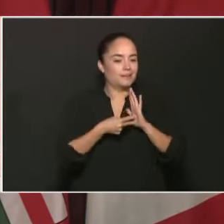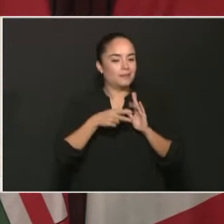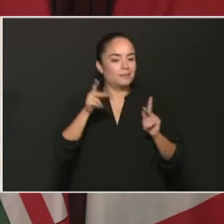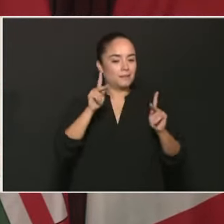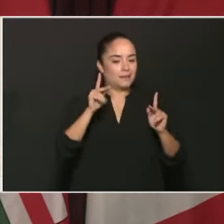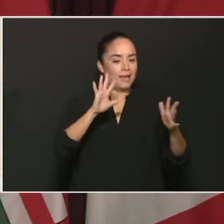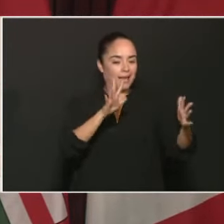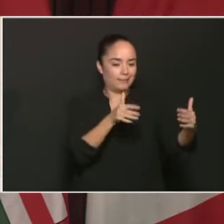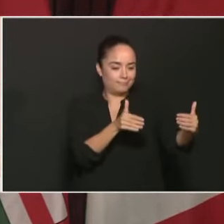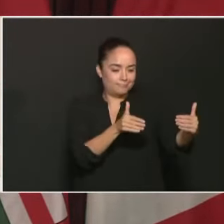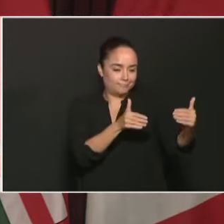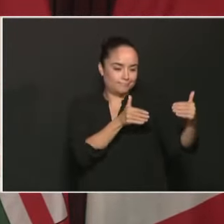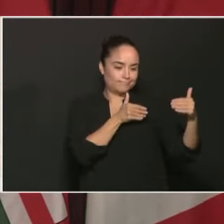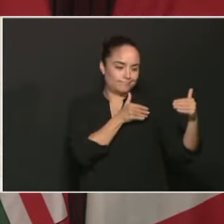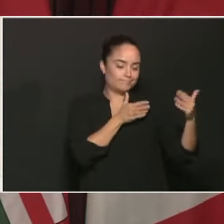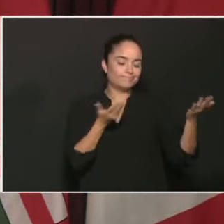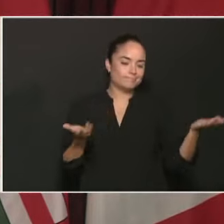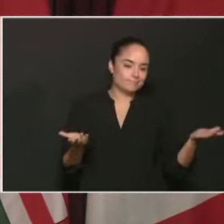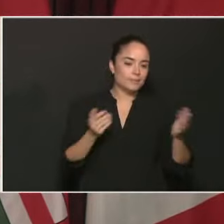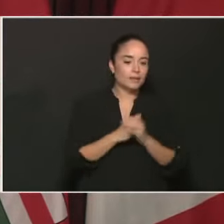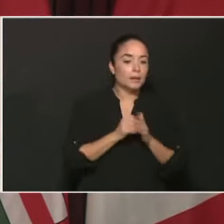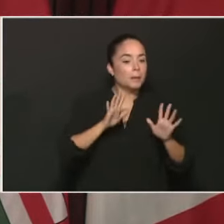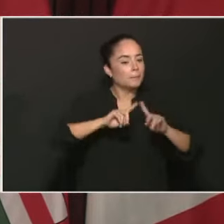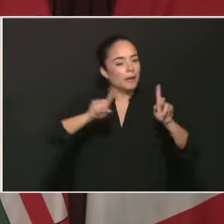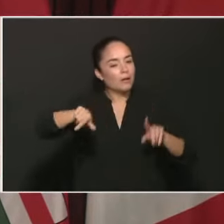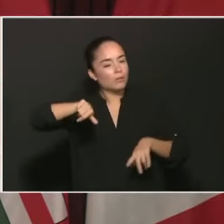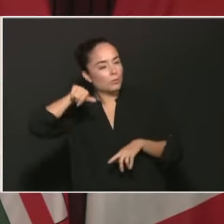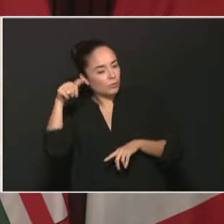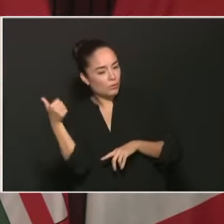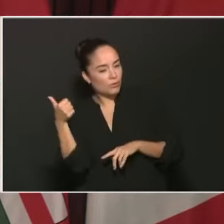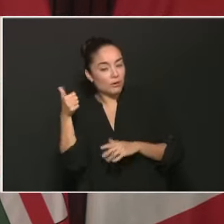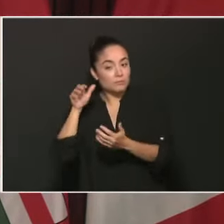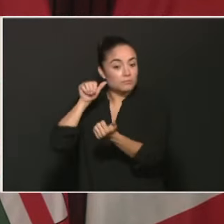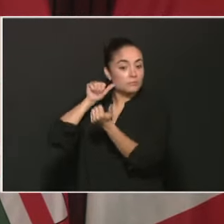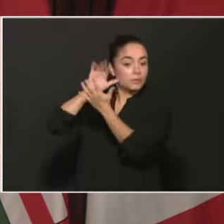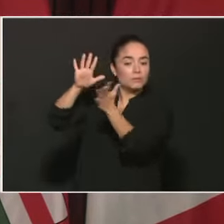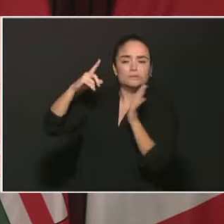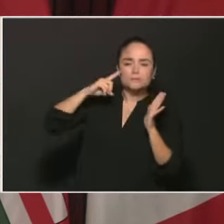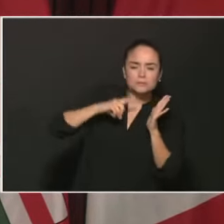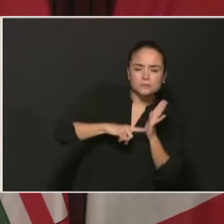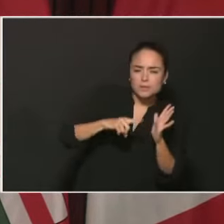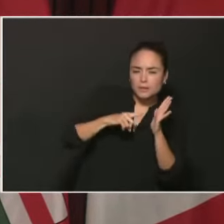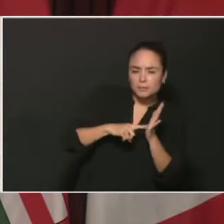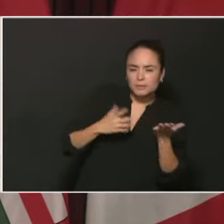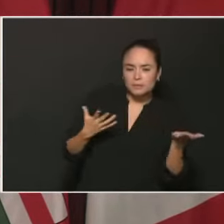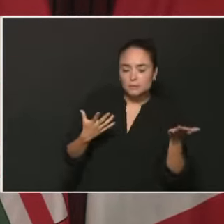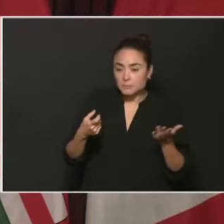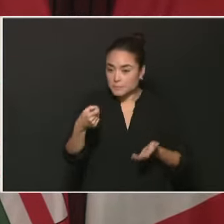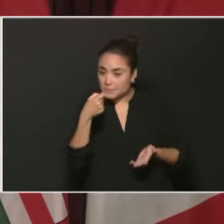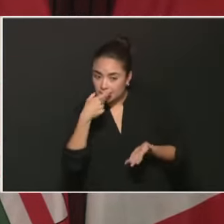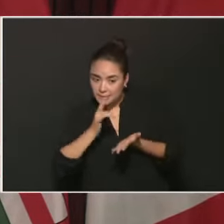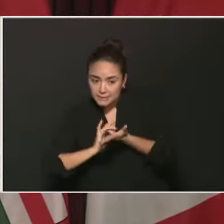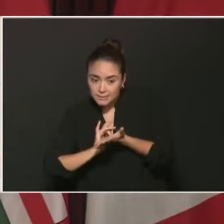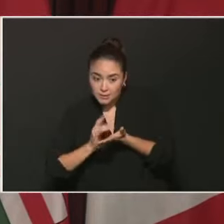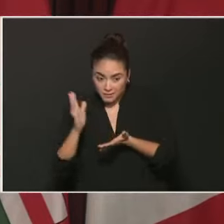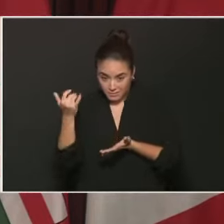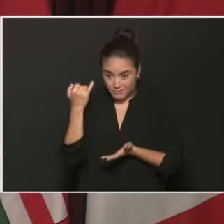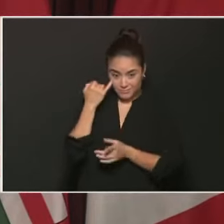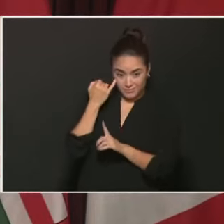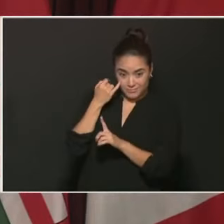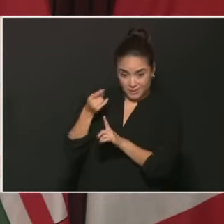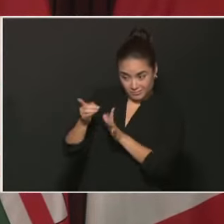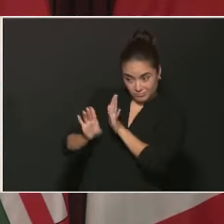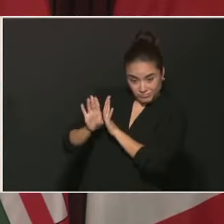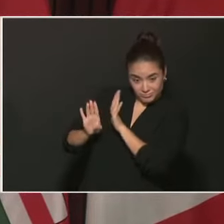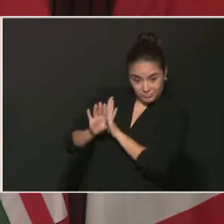may also help us at a population level, whether we get effective oral medication that could limit the impacts of COVID